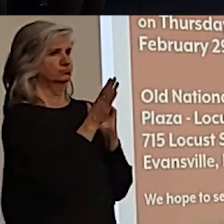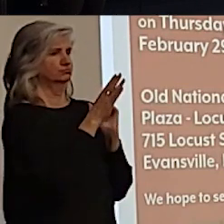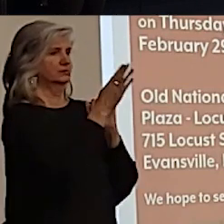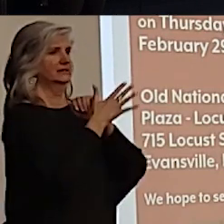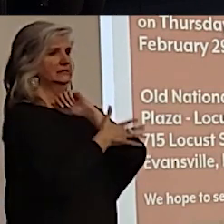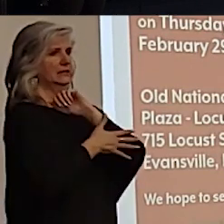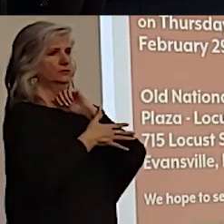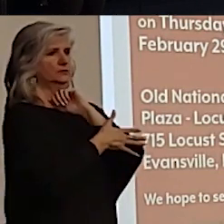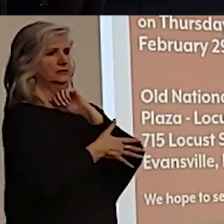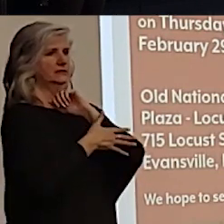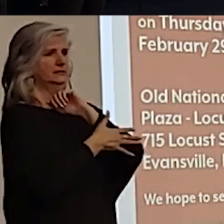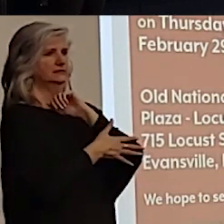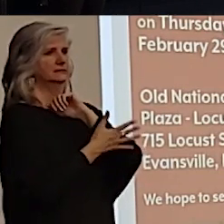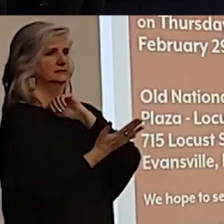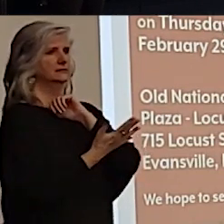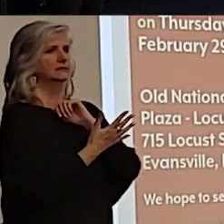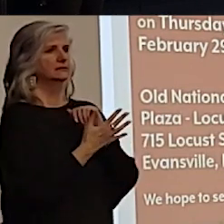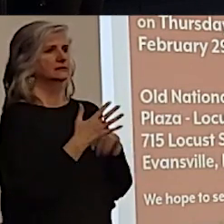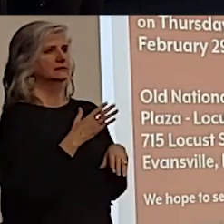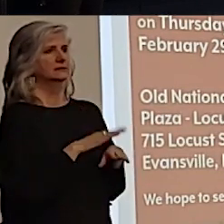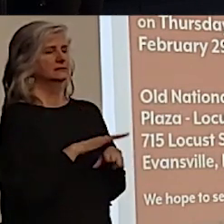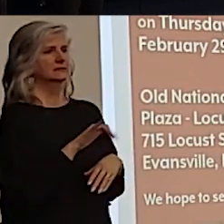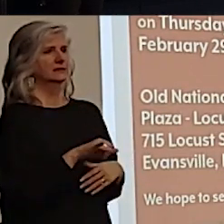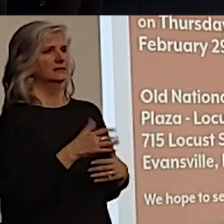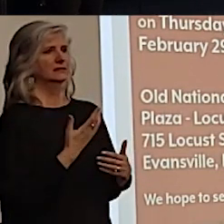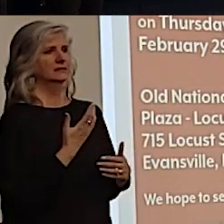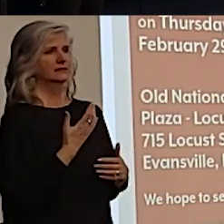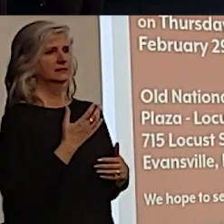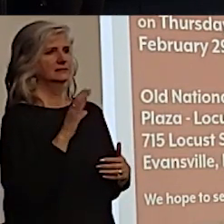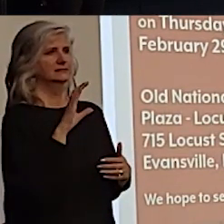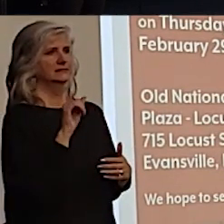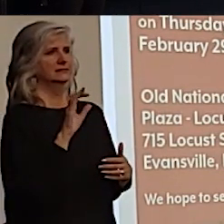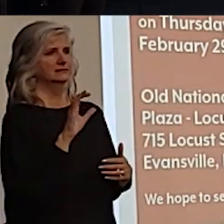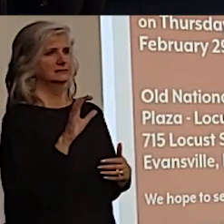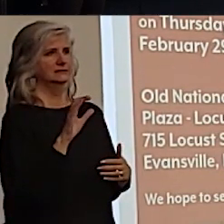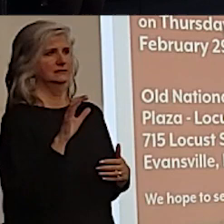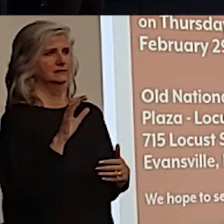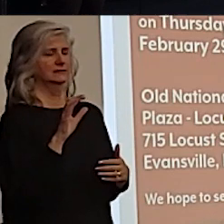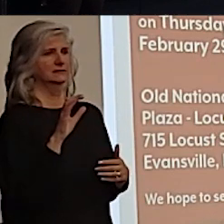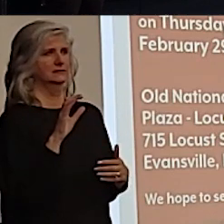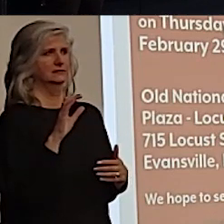and on the CAC